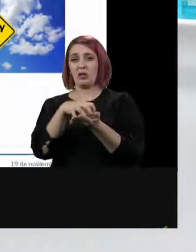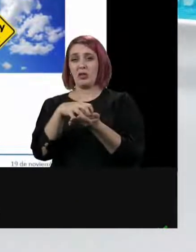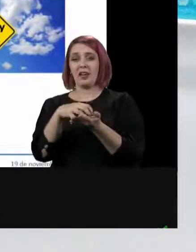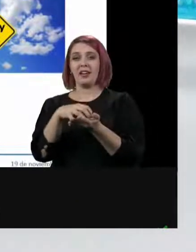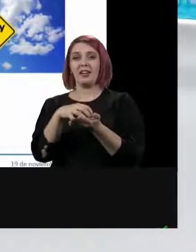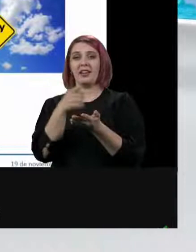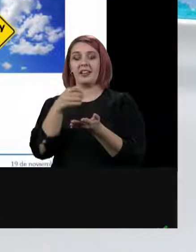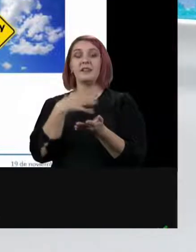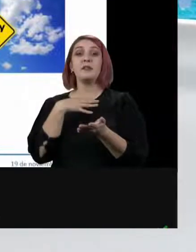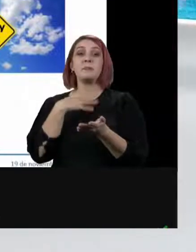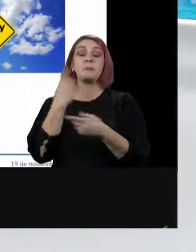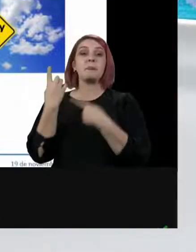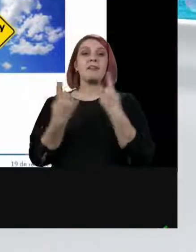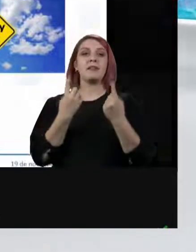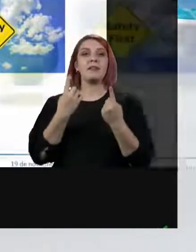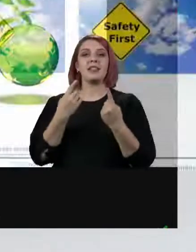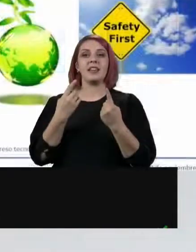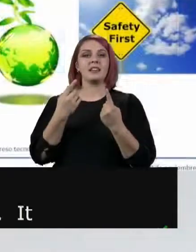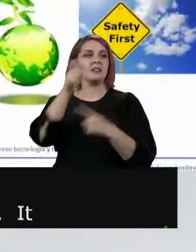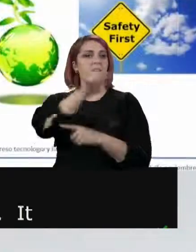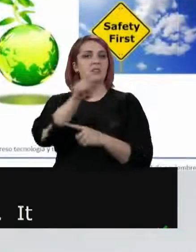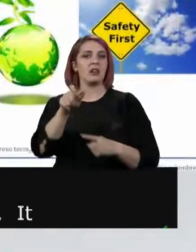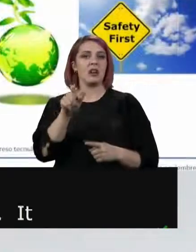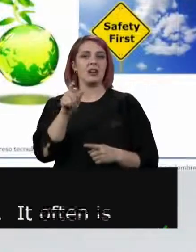that often is not very clear.